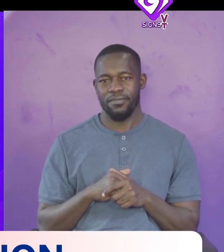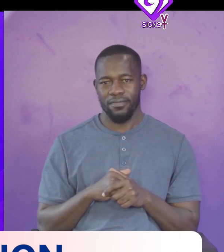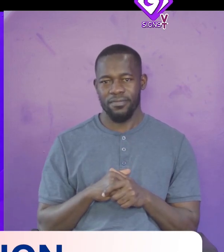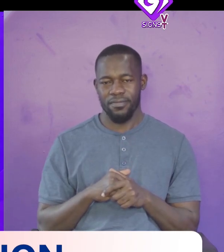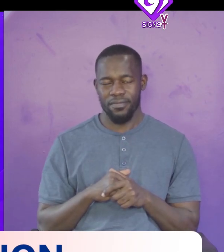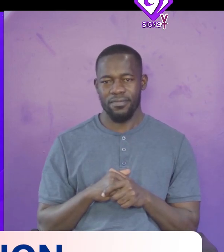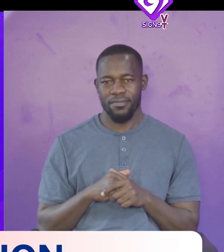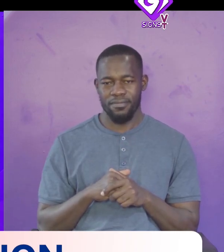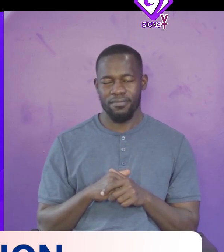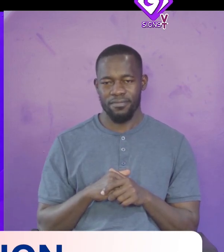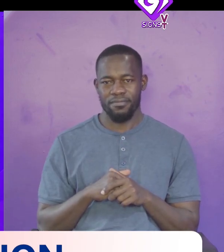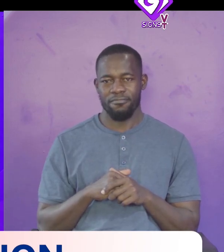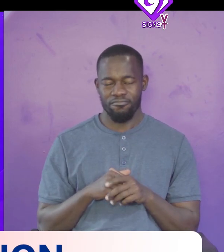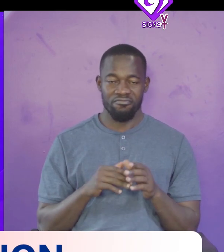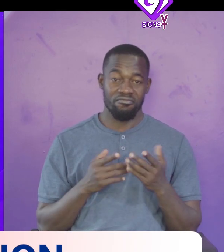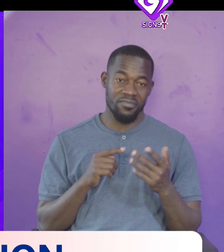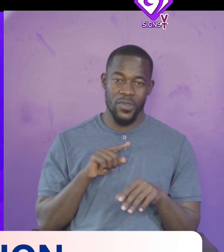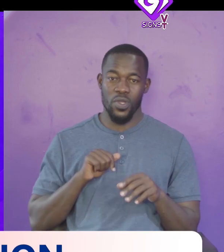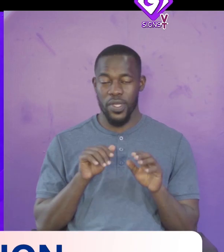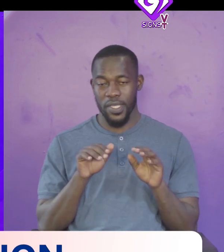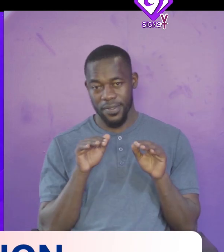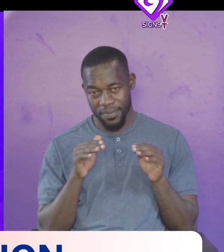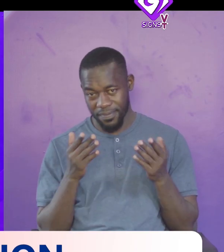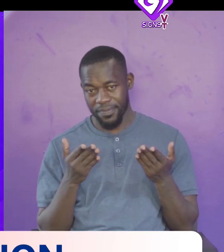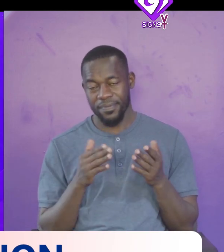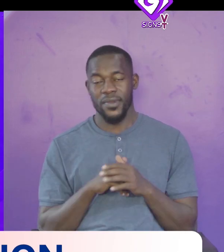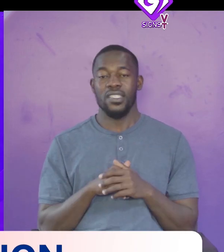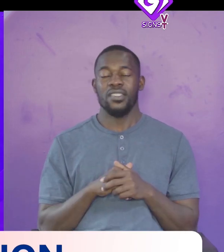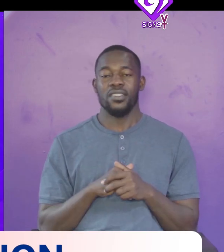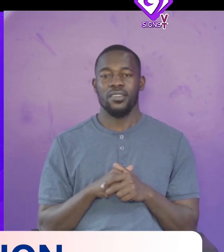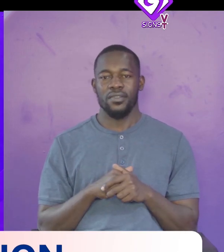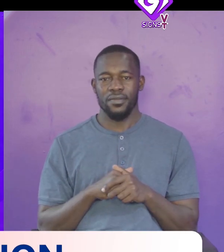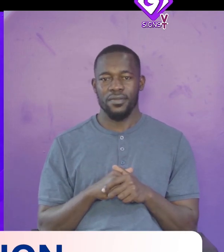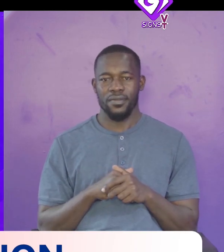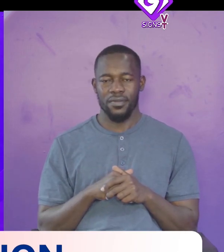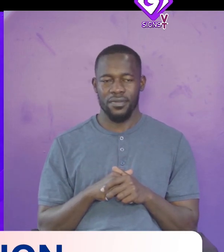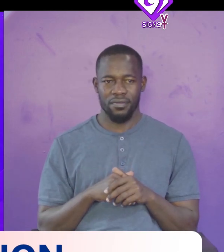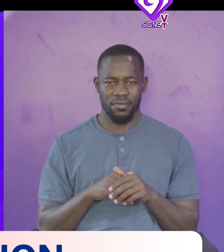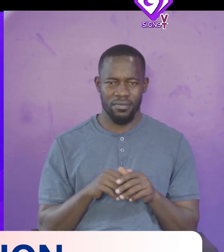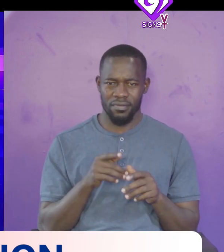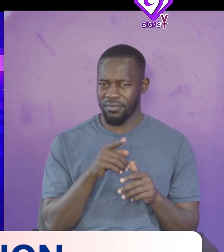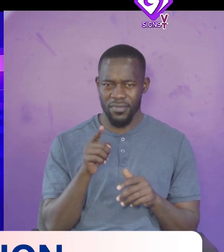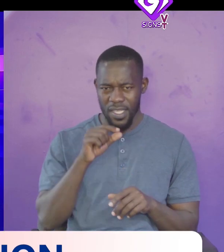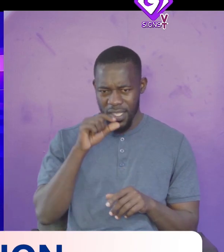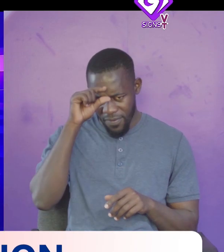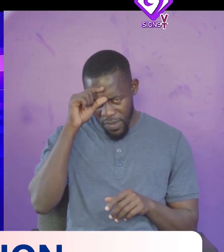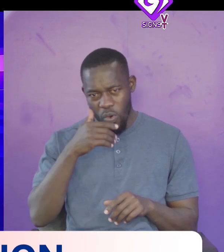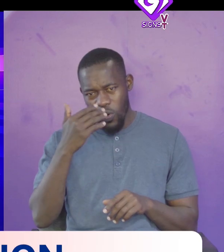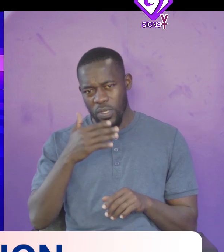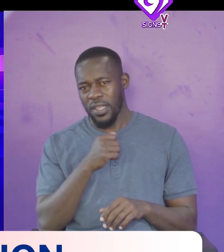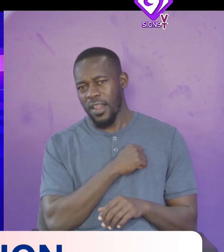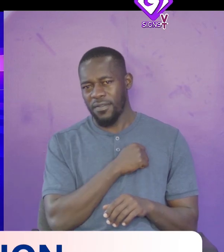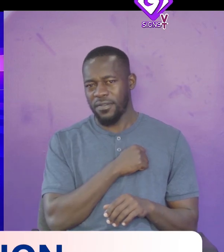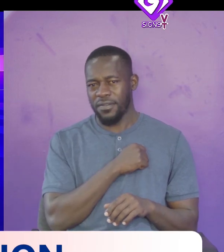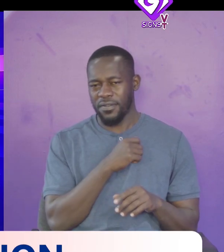George Natembea's bodyguards also taken away. Quite an interesting scenario. No, those are things that government always does when there is